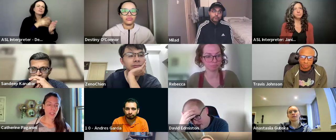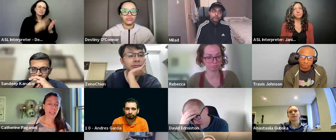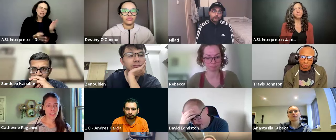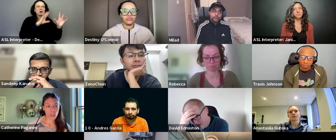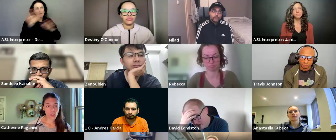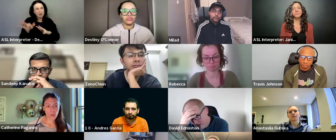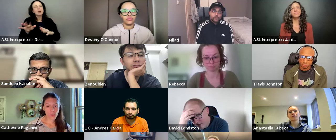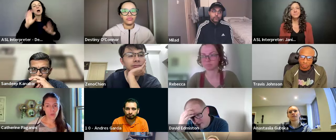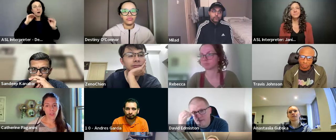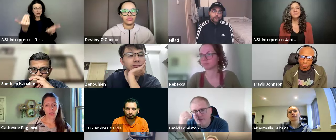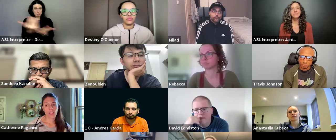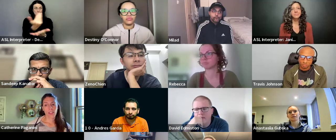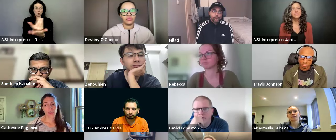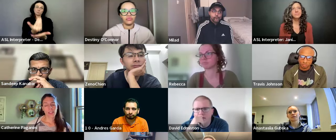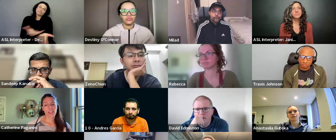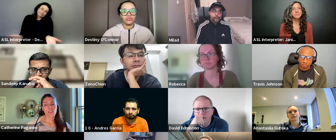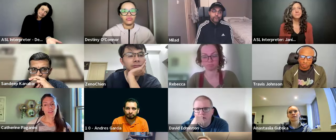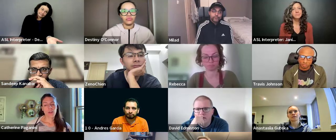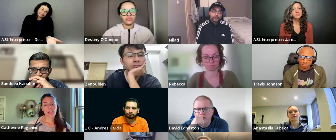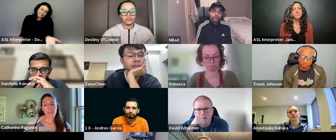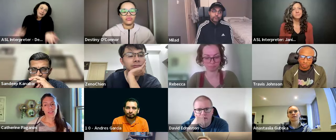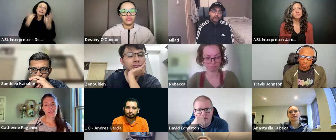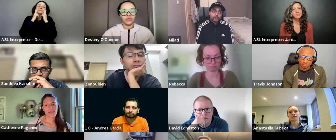hopefully it will. Again, it's new.